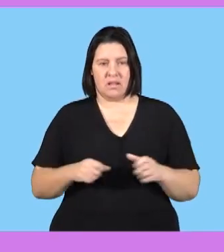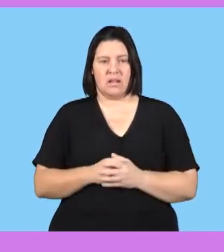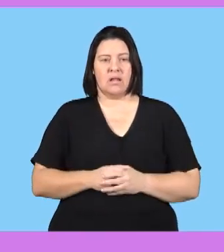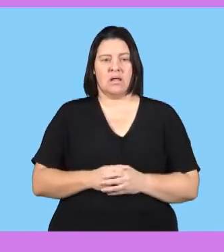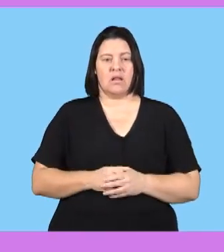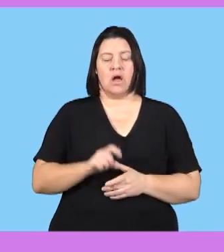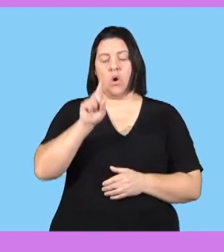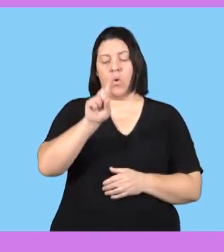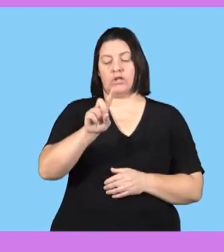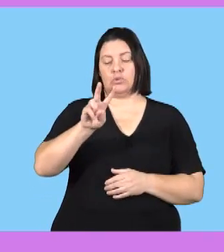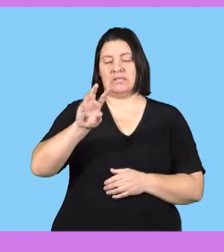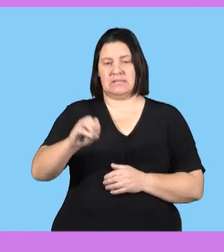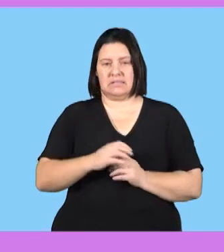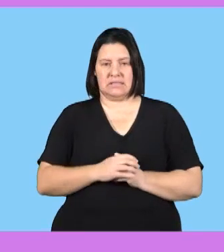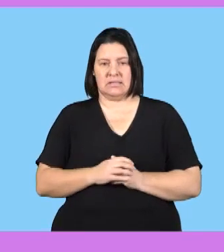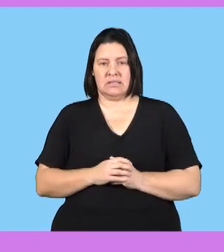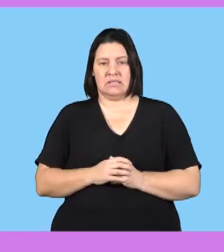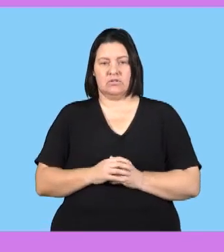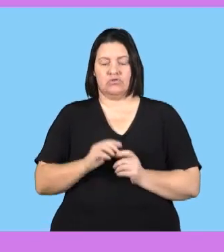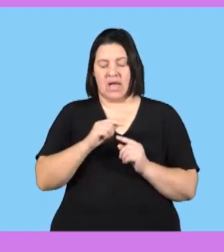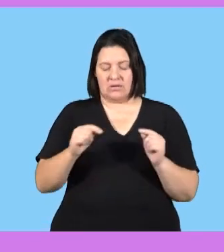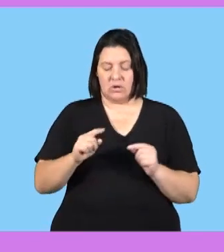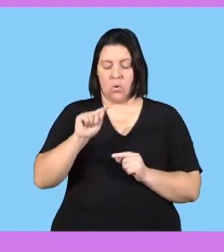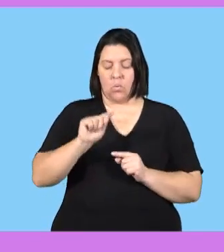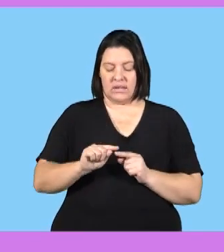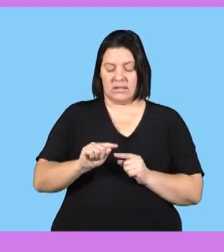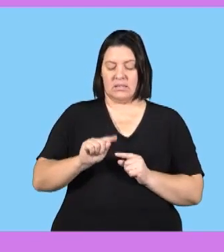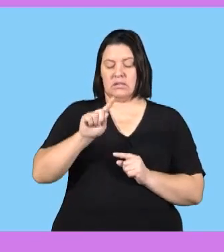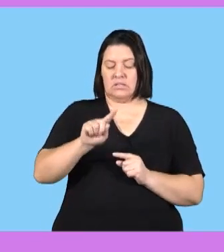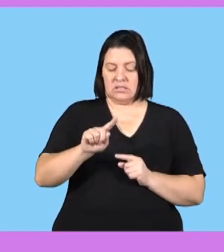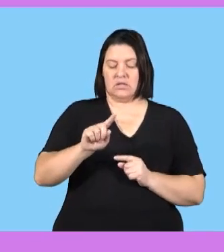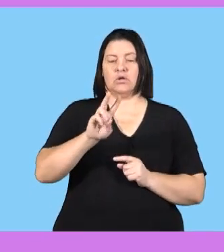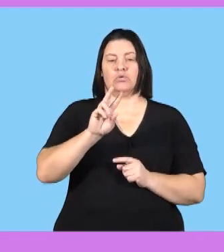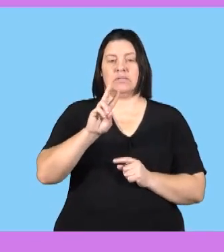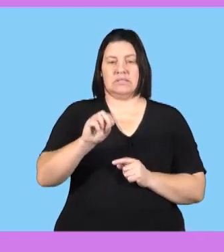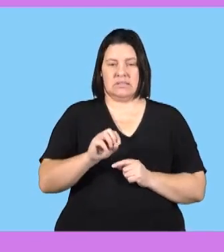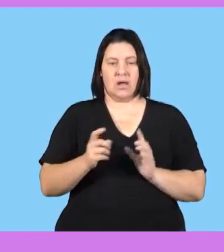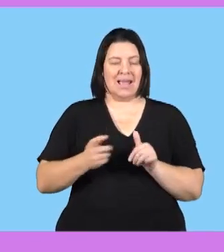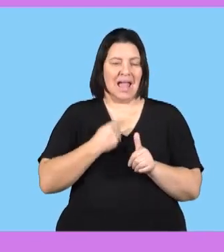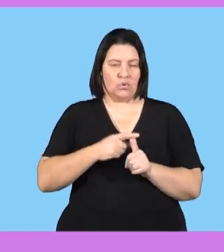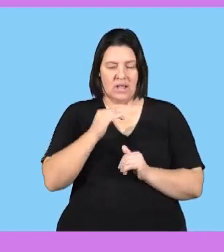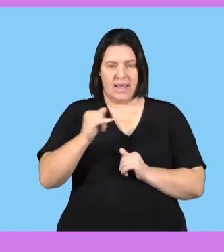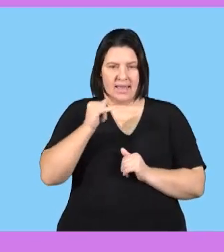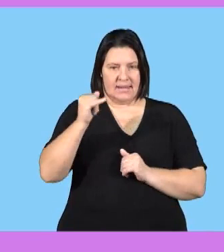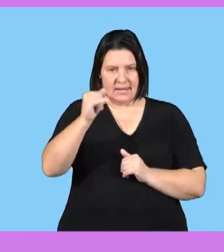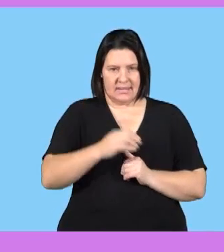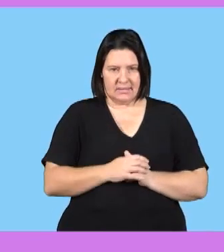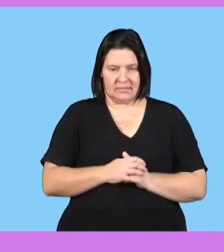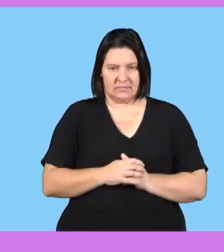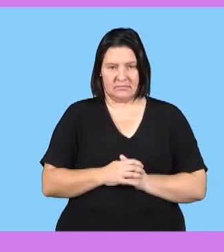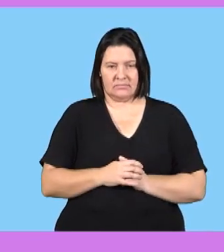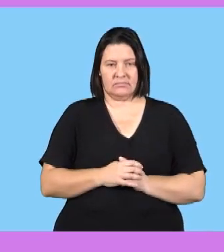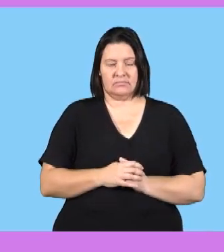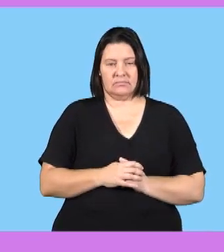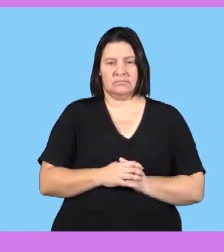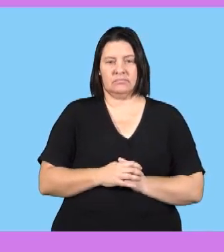people, we are having 120. So this is 100, 110, 120. You just count these small